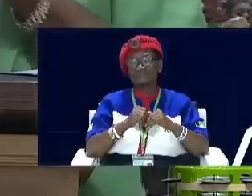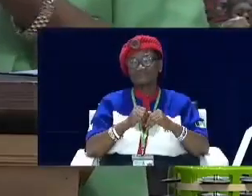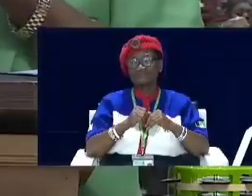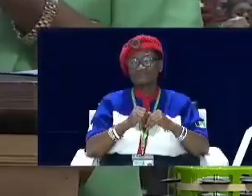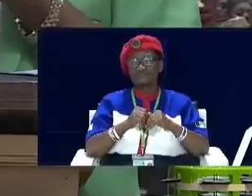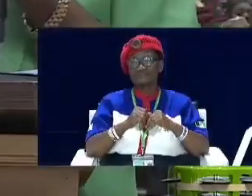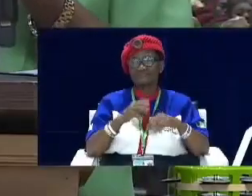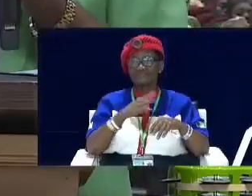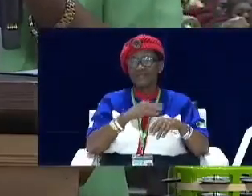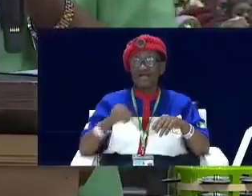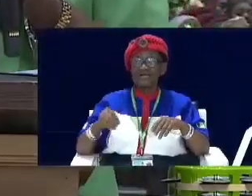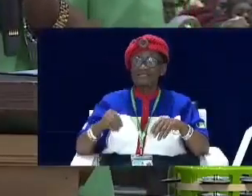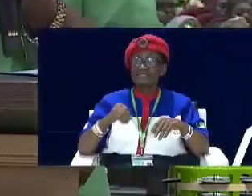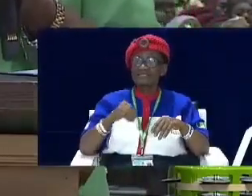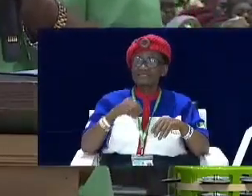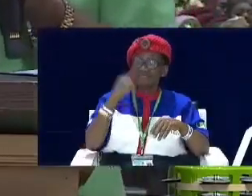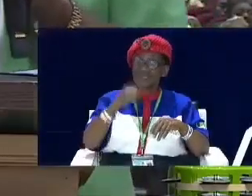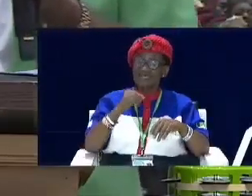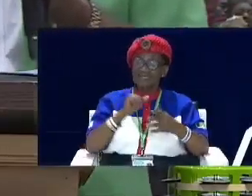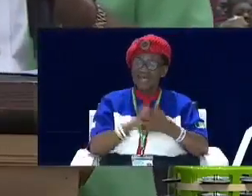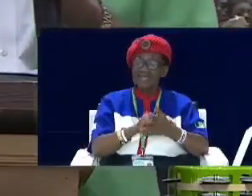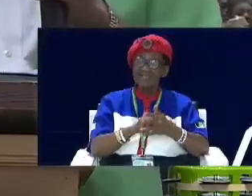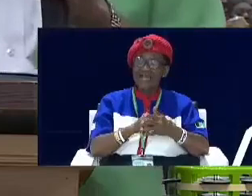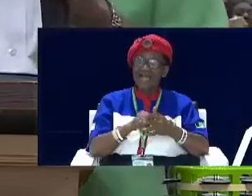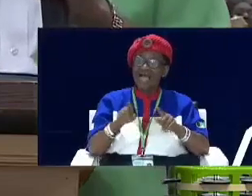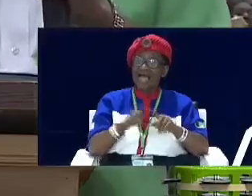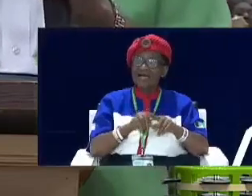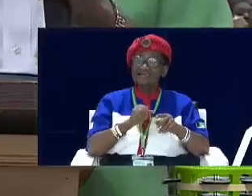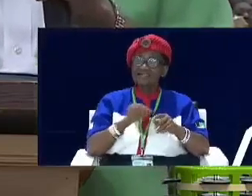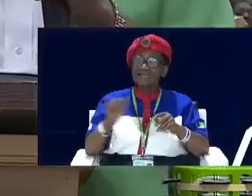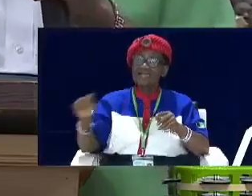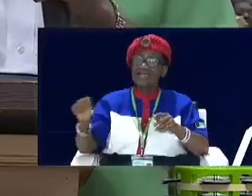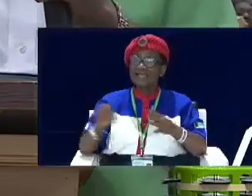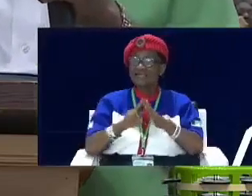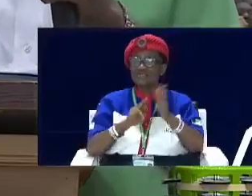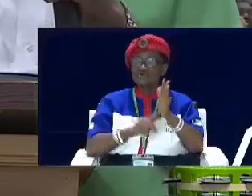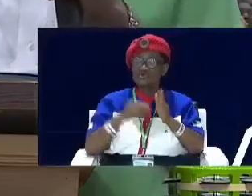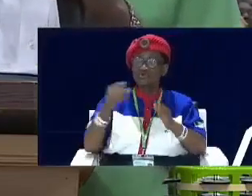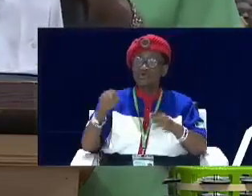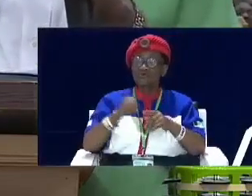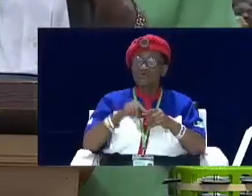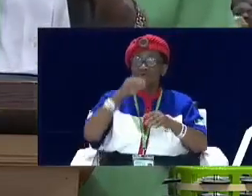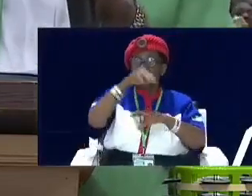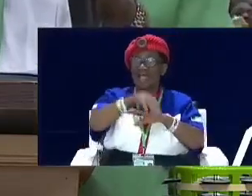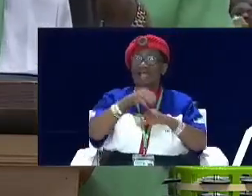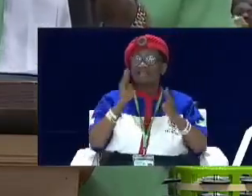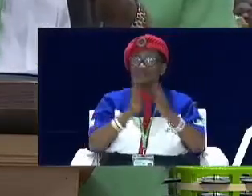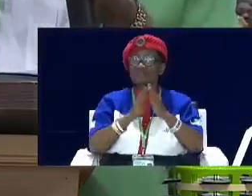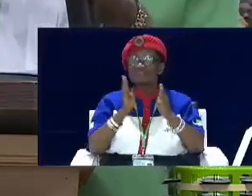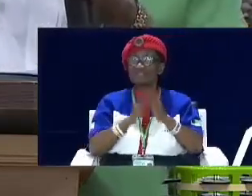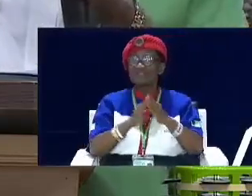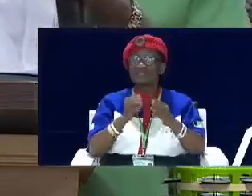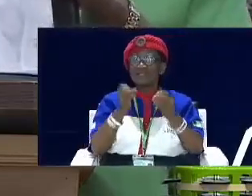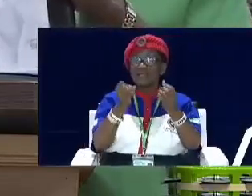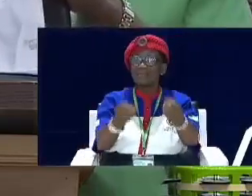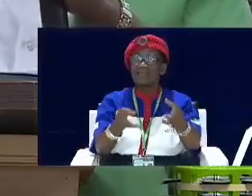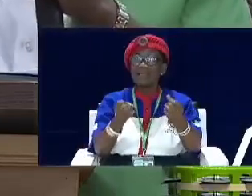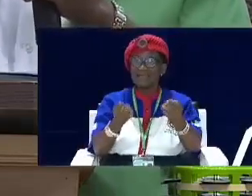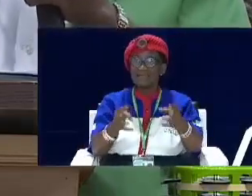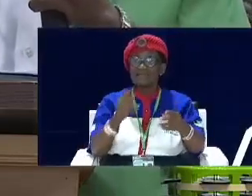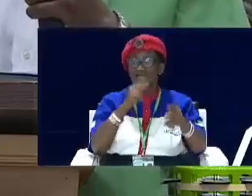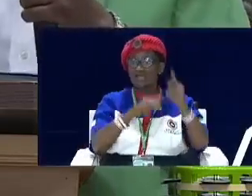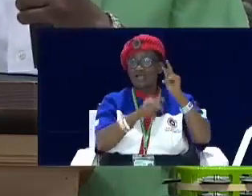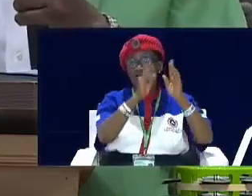And say that as a result of tonight's meeting. Kin wa so pe lati ohun ti o nsele lati ale yi lo. Many prophets will arise among